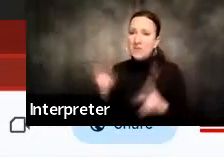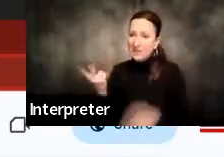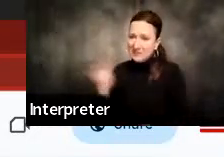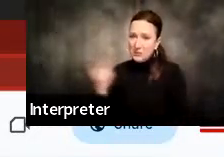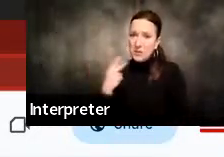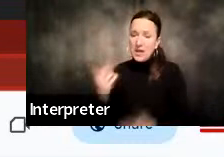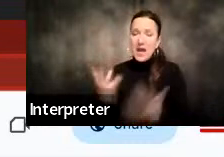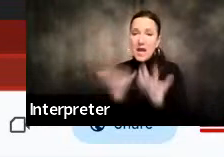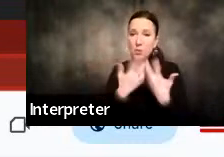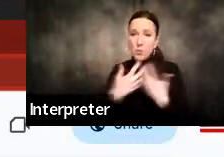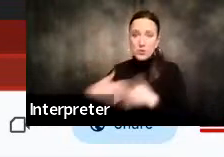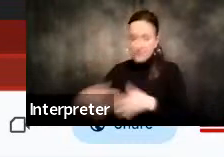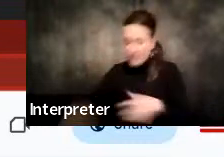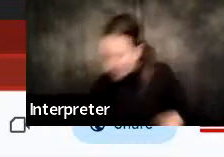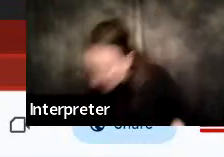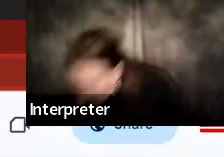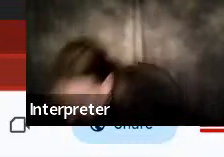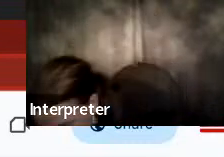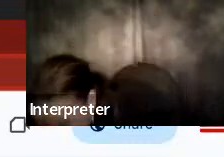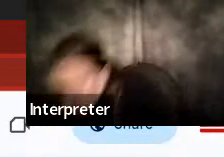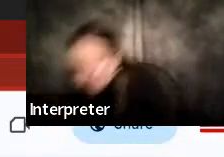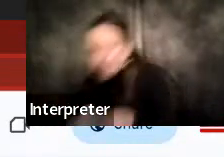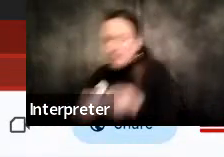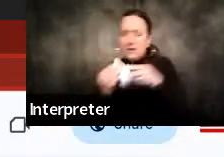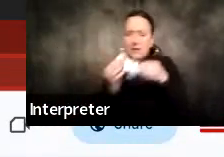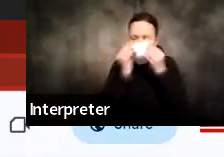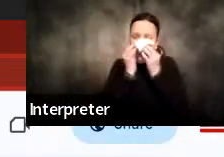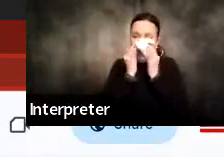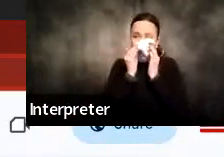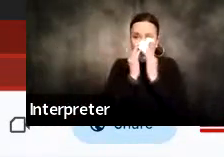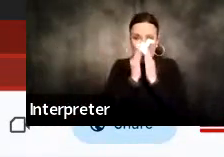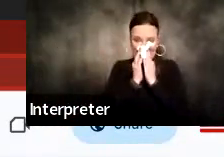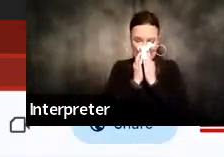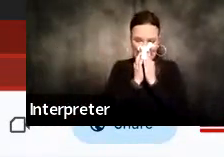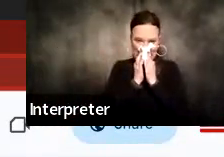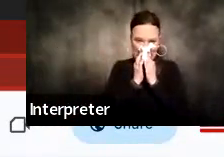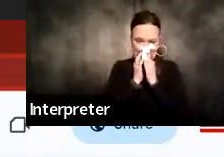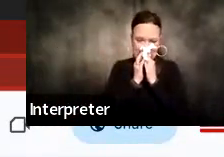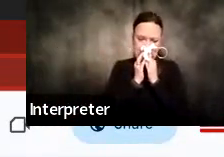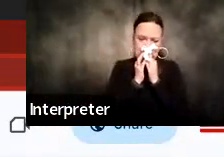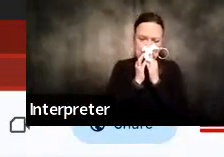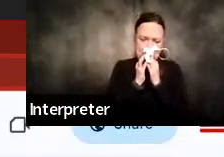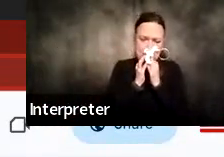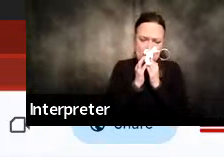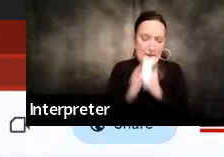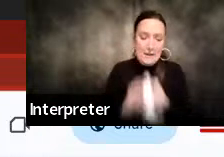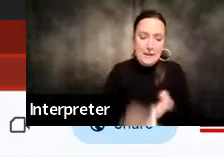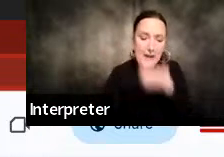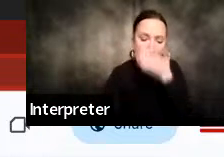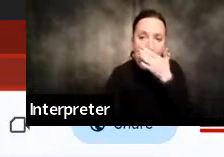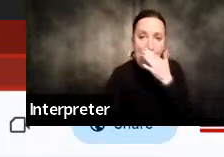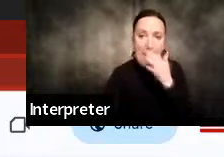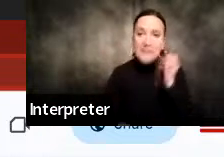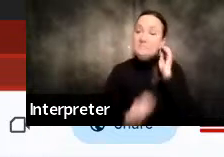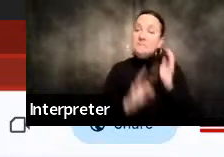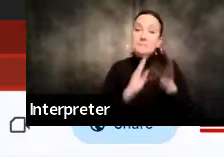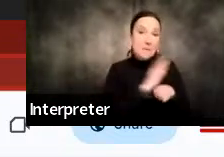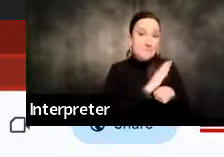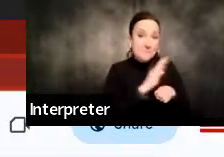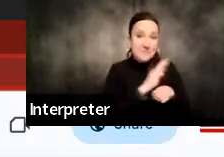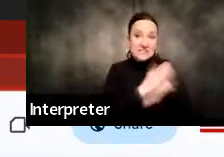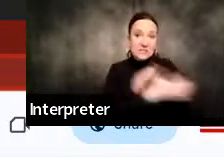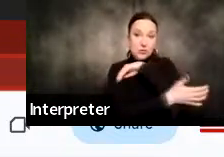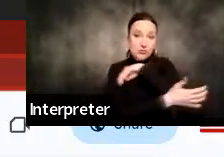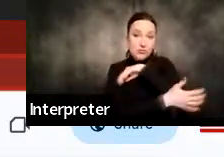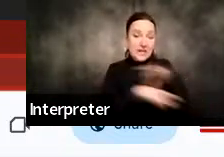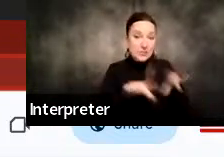to getting some type of consistency with the commercial trash pickup as well, and